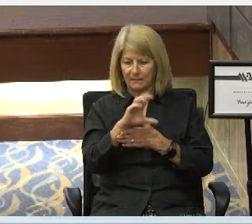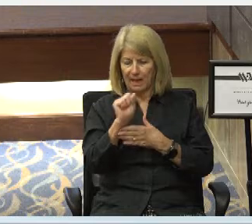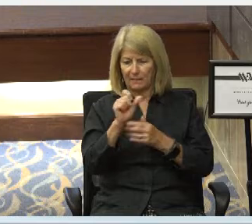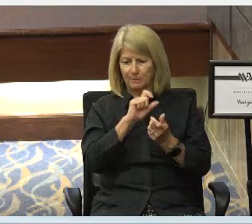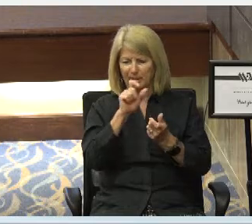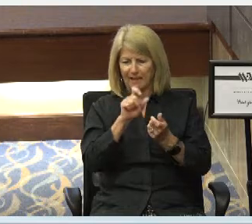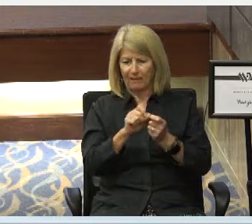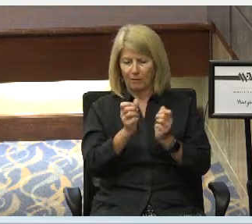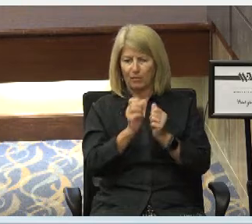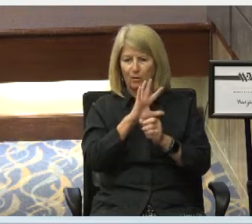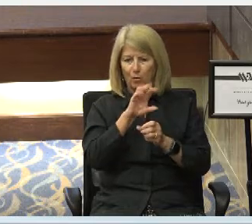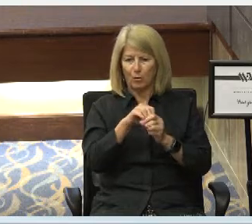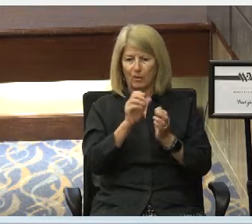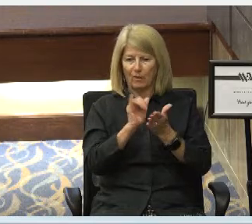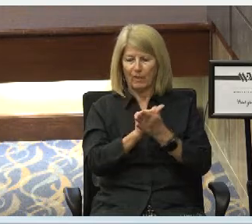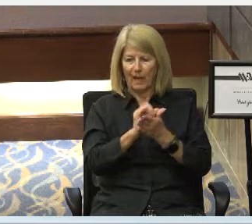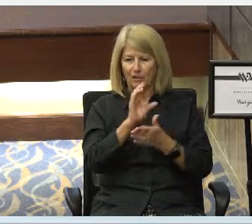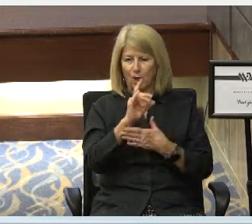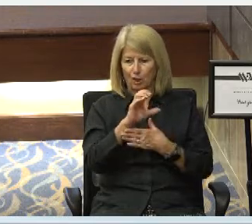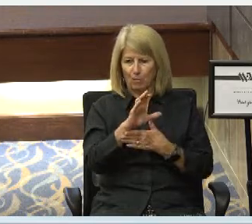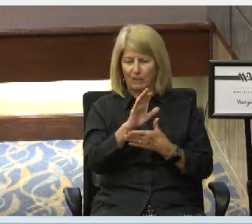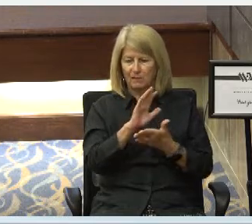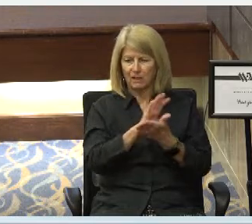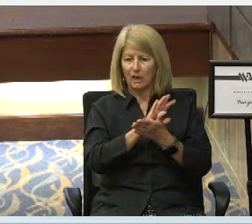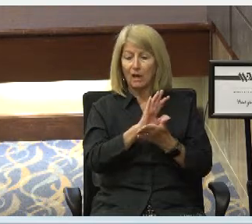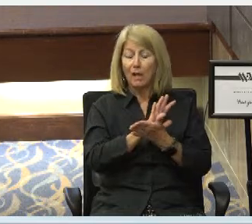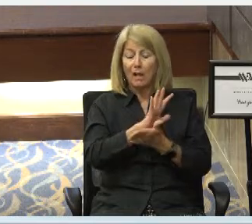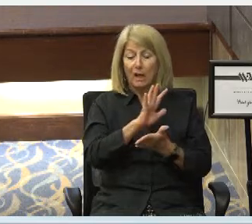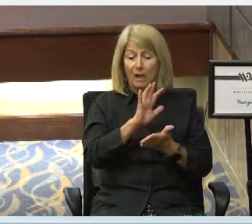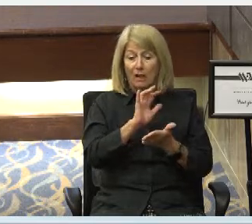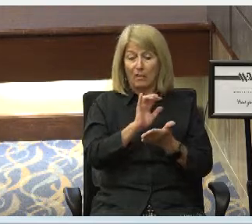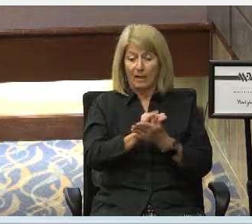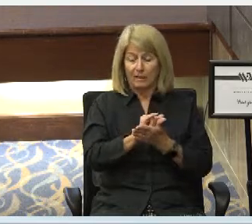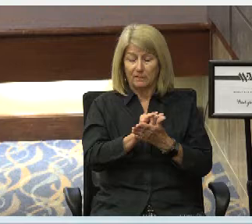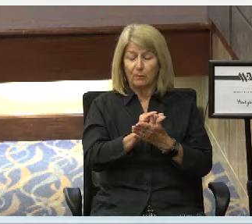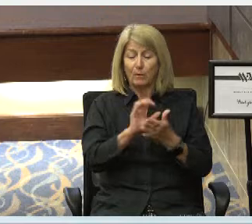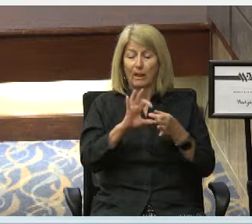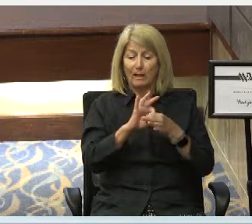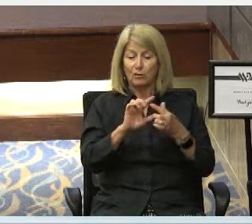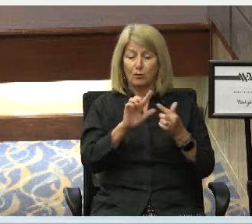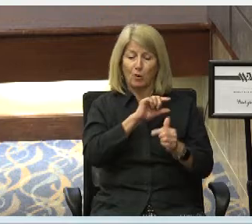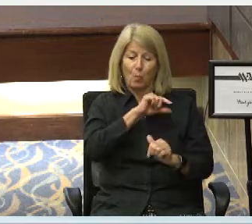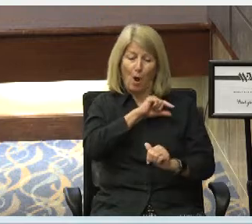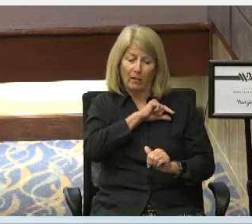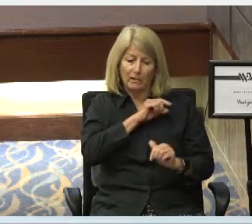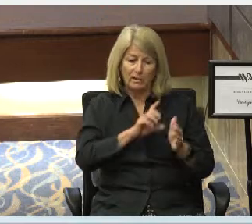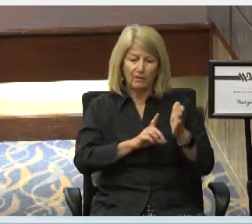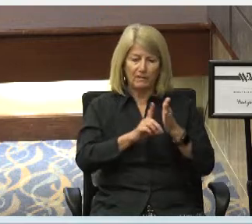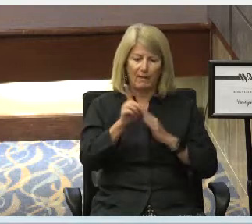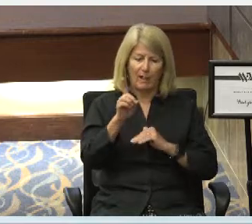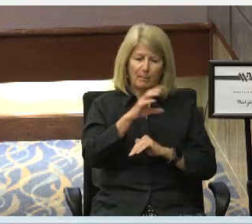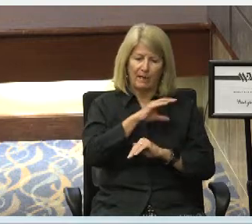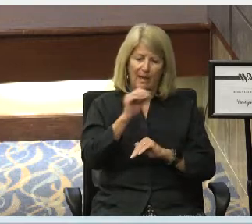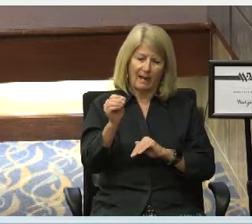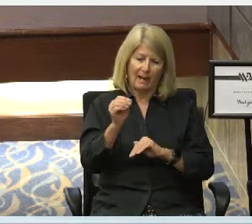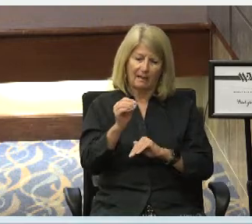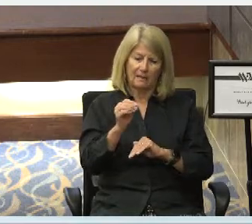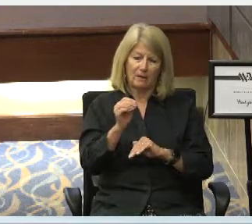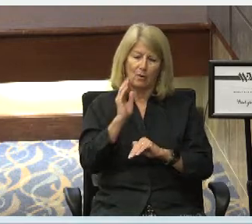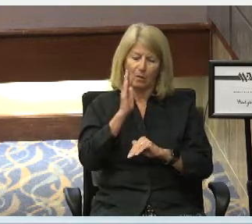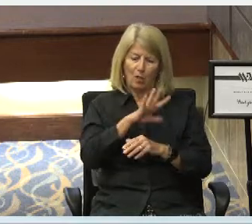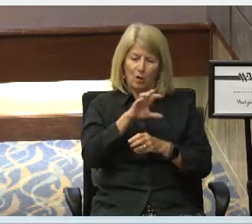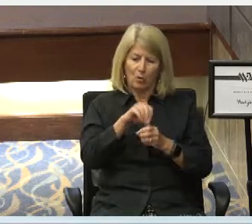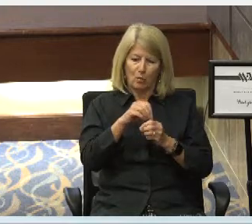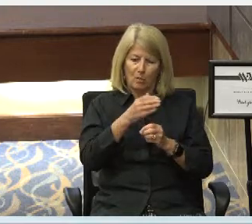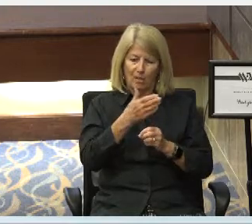specifications within the document, and that has to do with the quality, type, and character of the development, addressing, and will include such things as